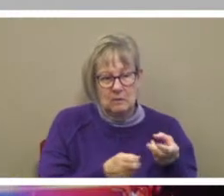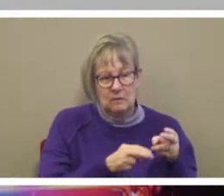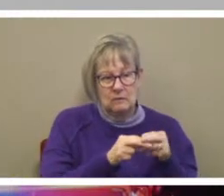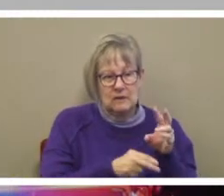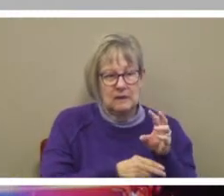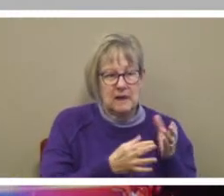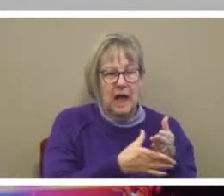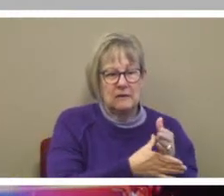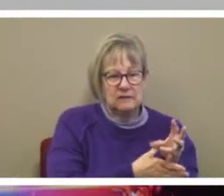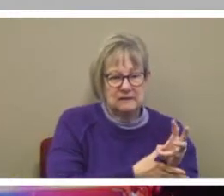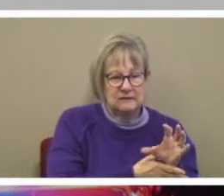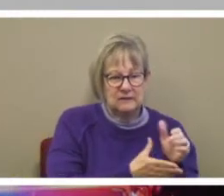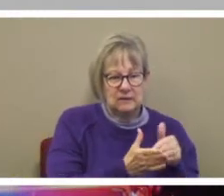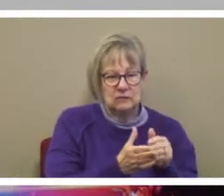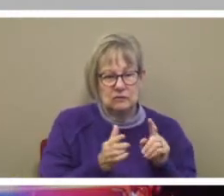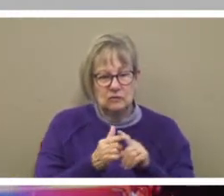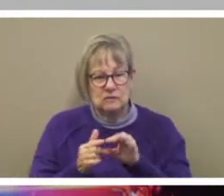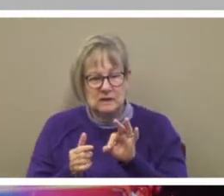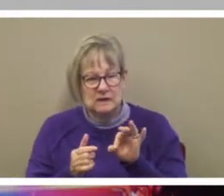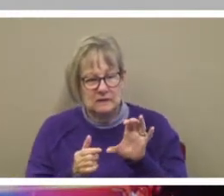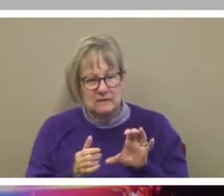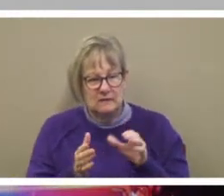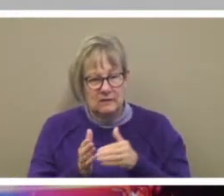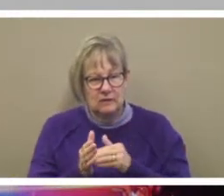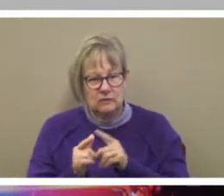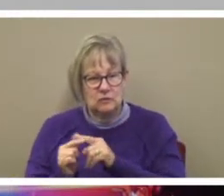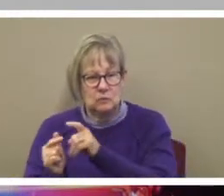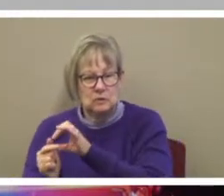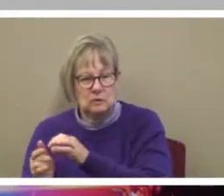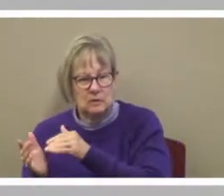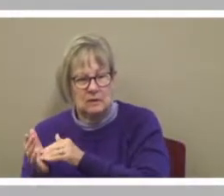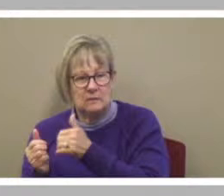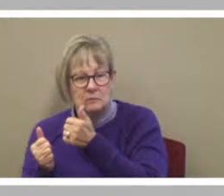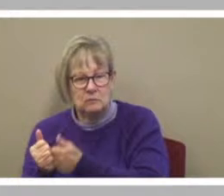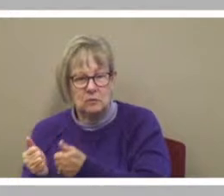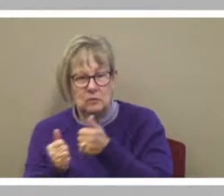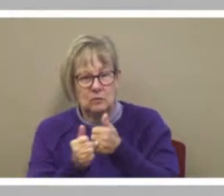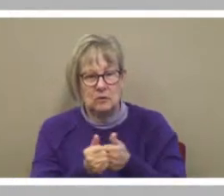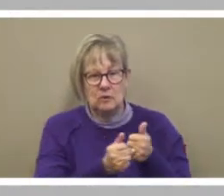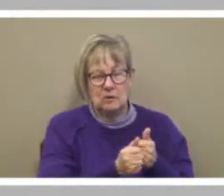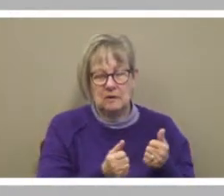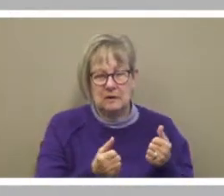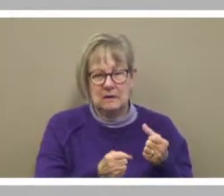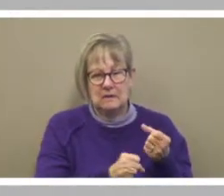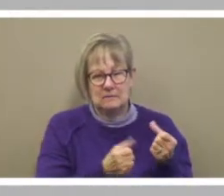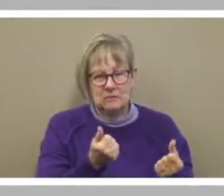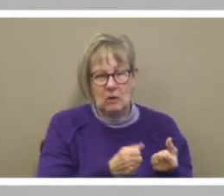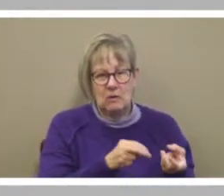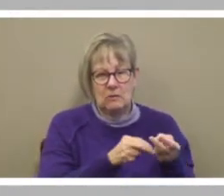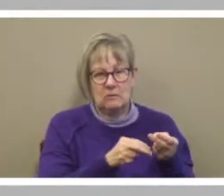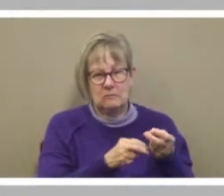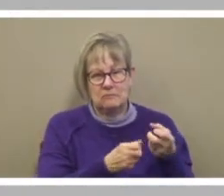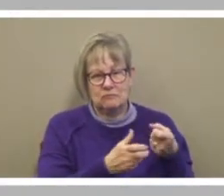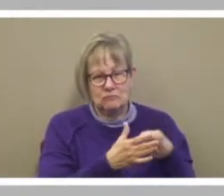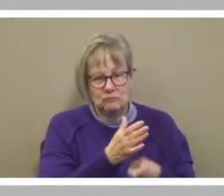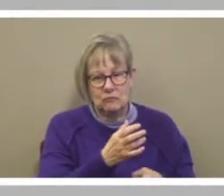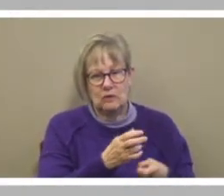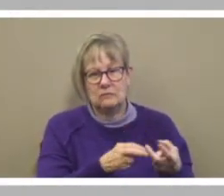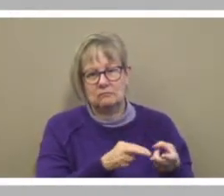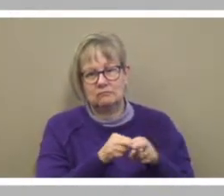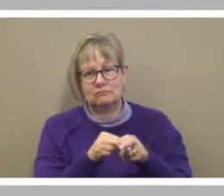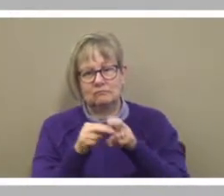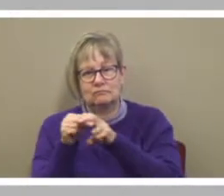includes fully loaded, to 95,000 to 100,000 per vehicle. So we'll continue to see our general